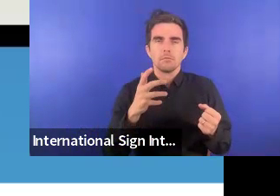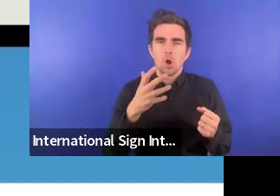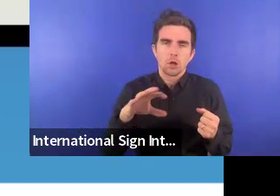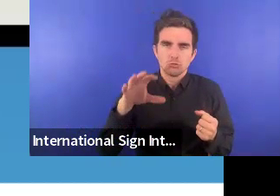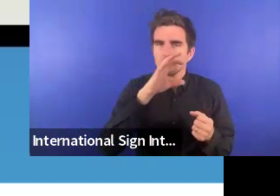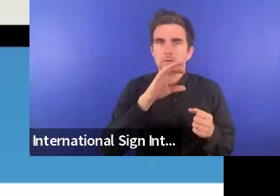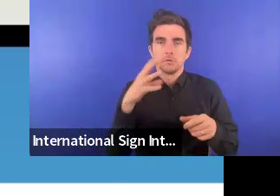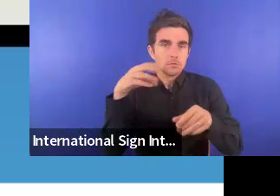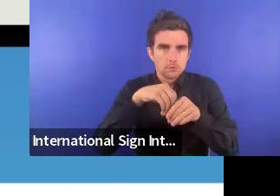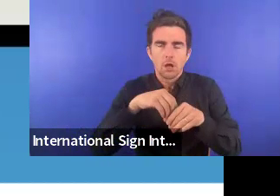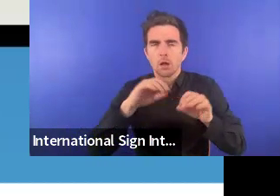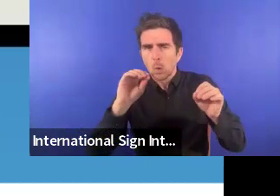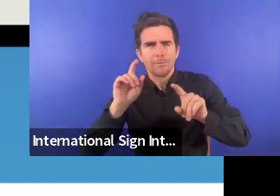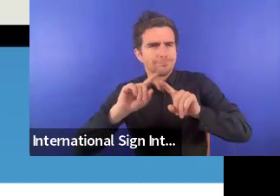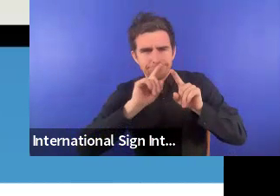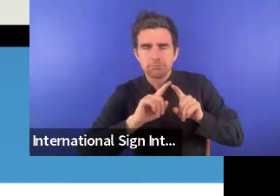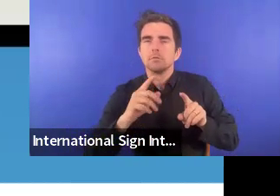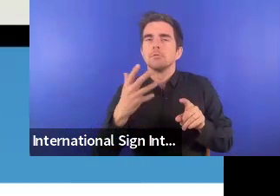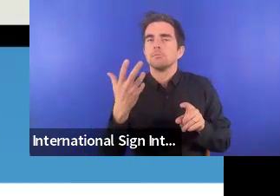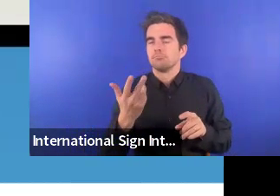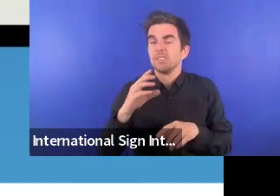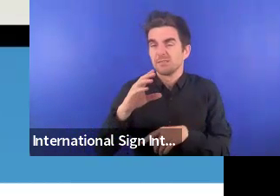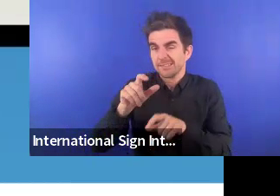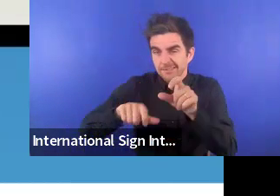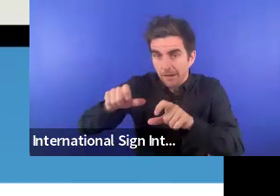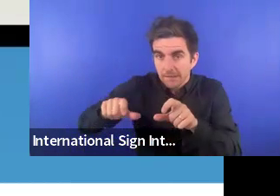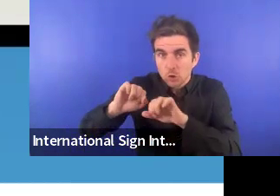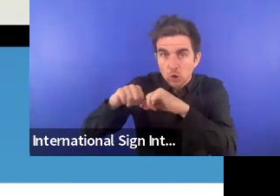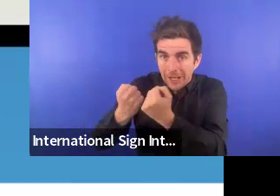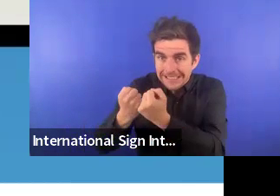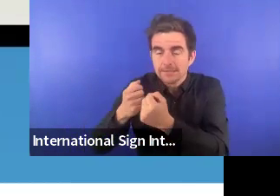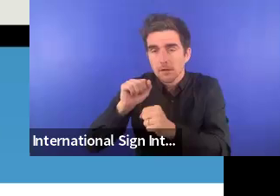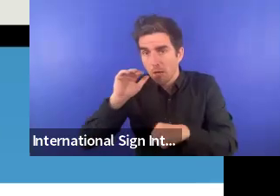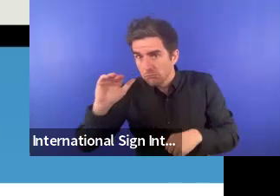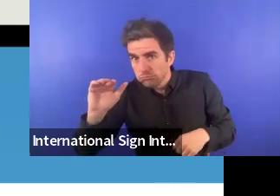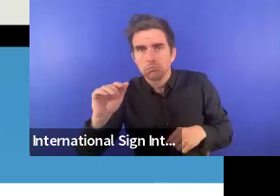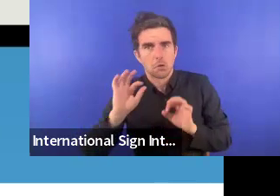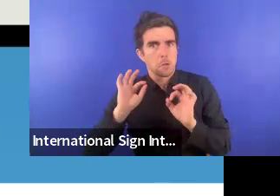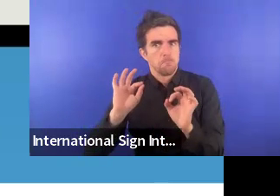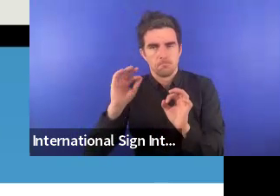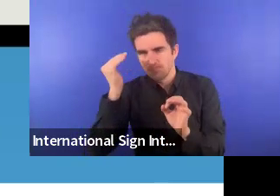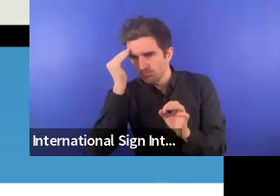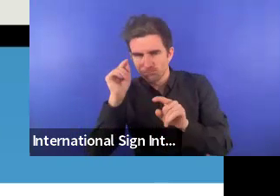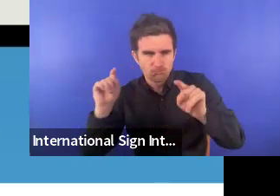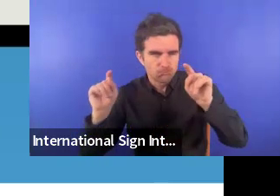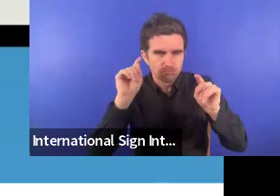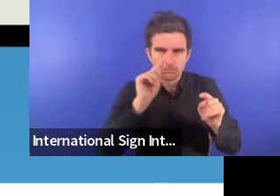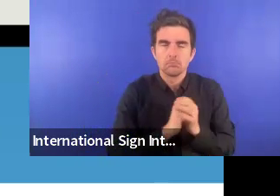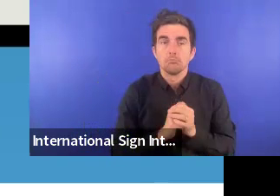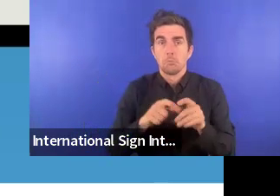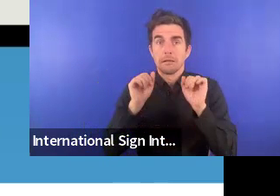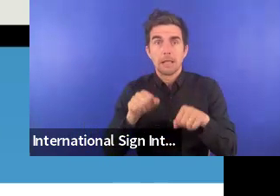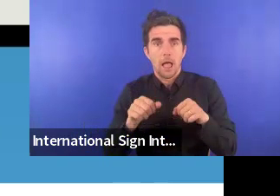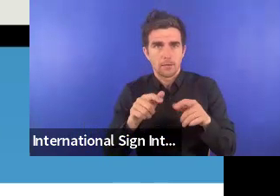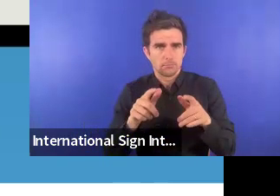you're on there, you can actually sort out by country. You plug in your country, and it looks at the commitment